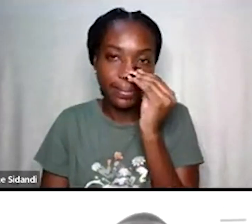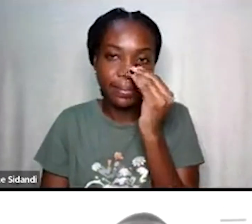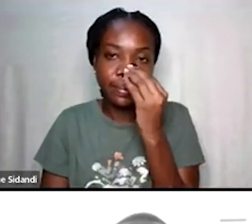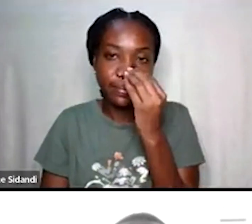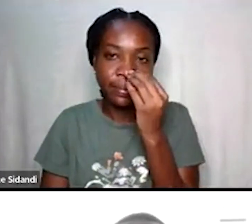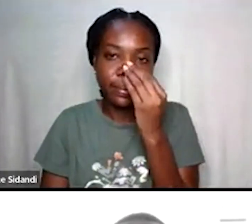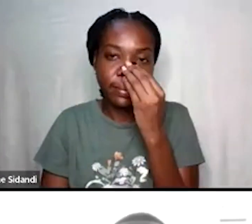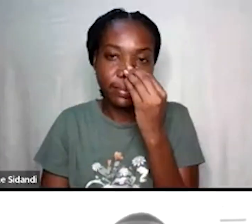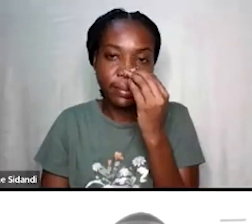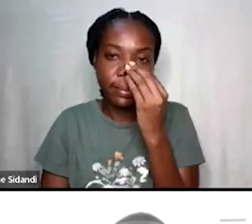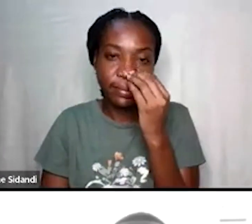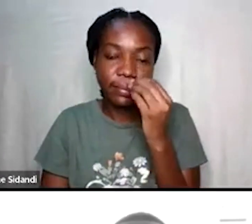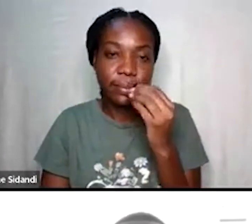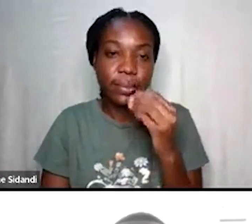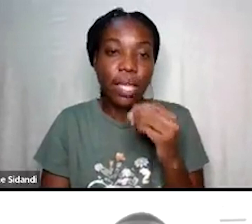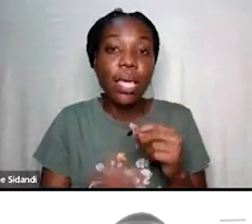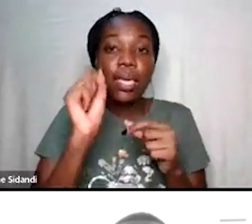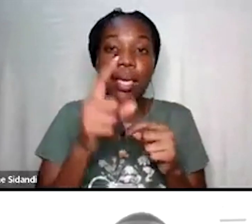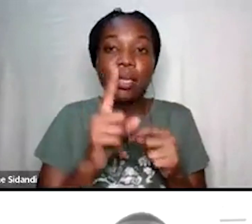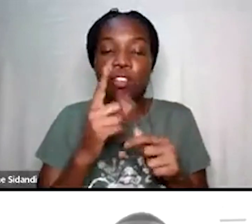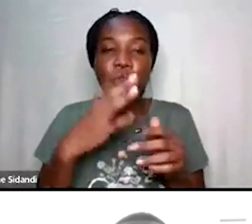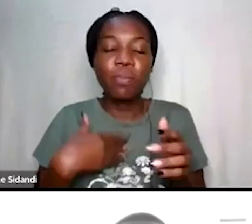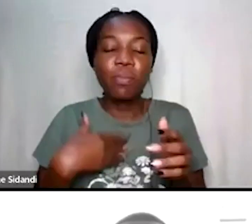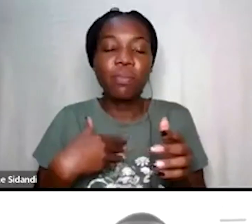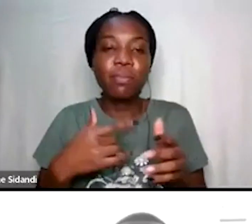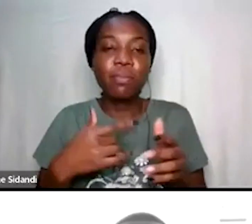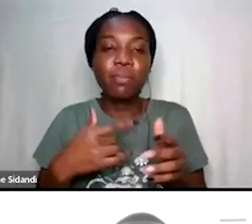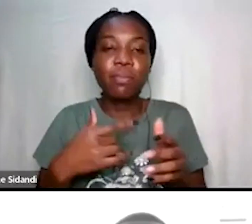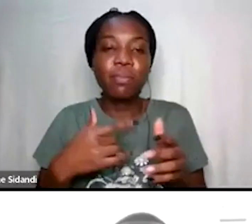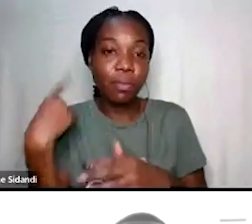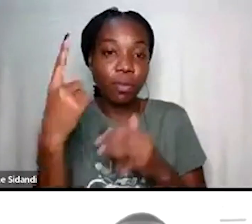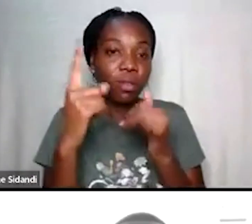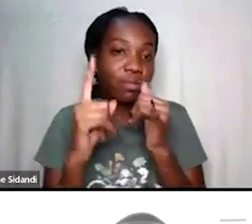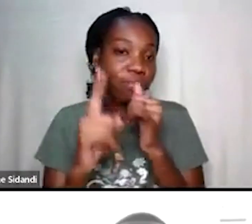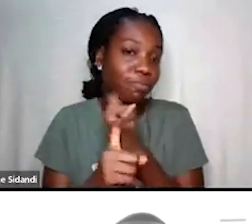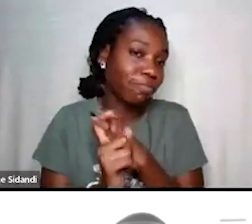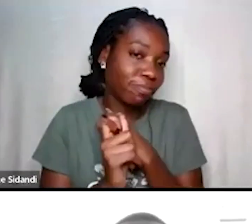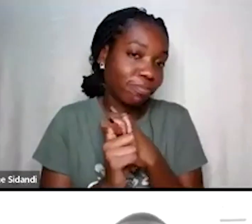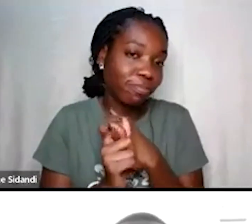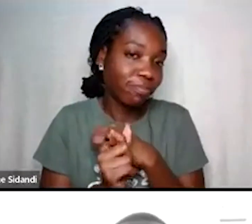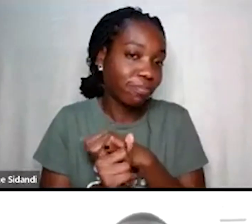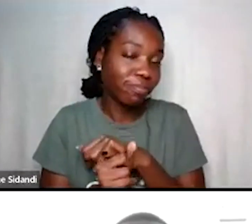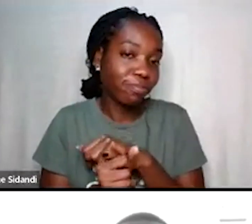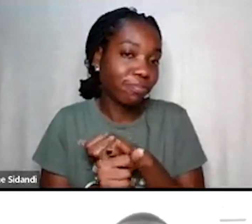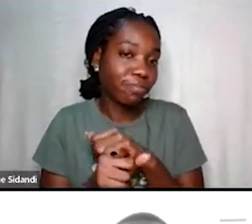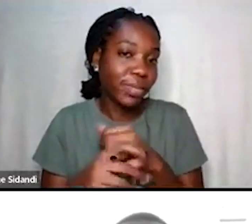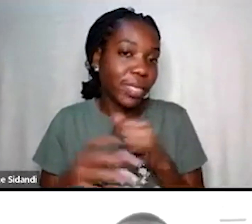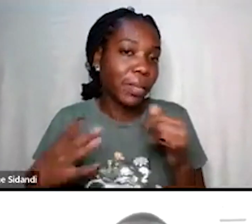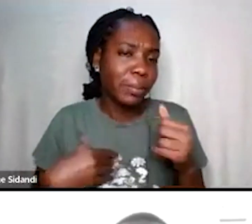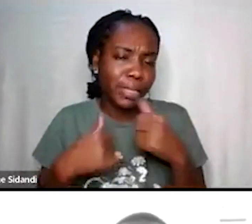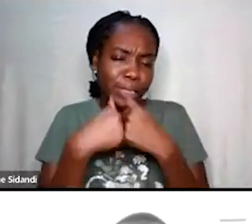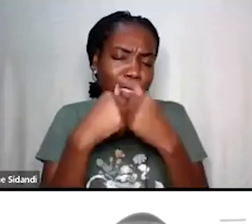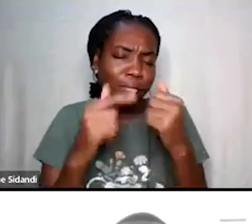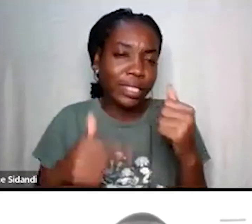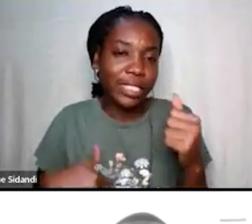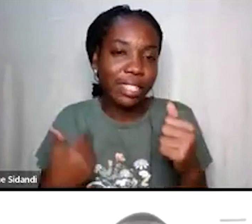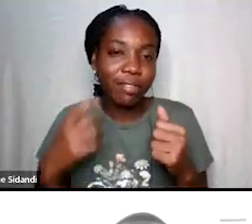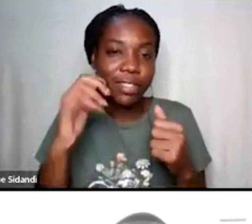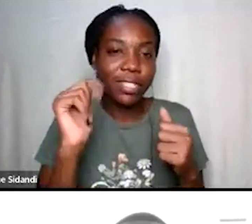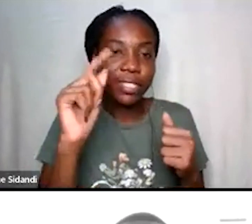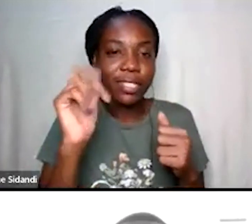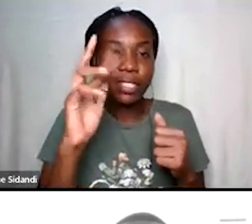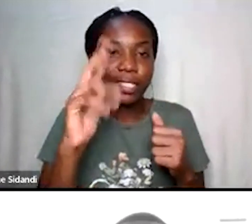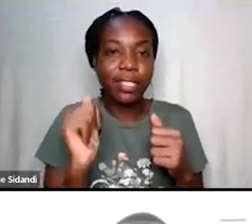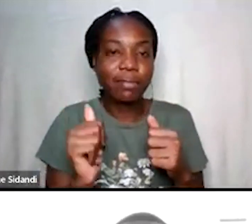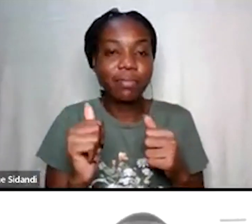Yes. What I would say is that, number one, I have quotes that I challenge myself at Tara. And